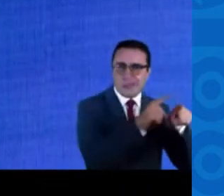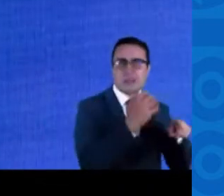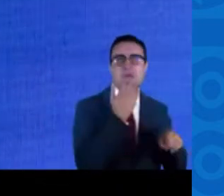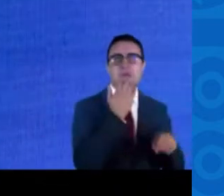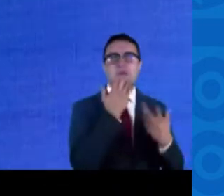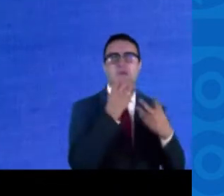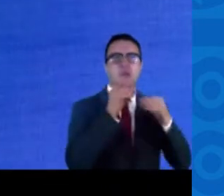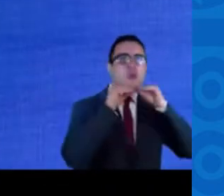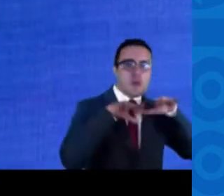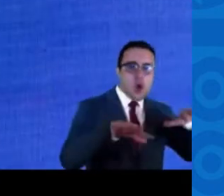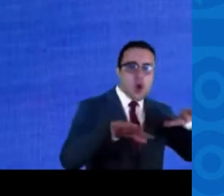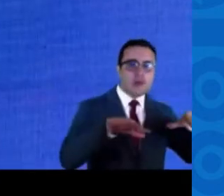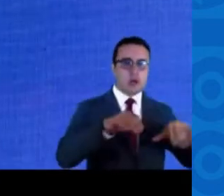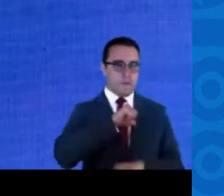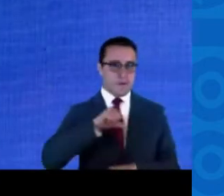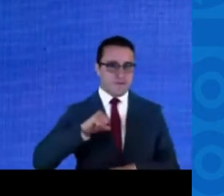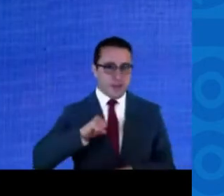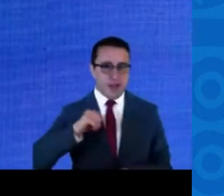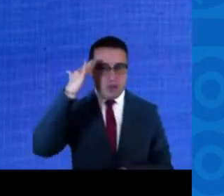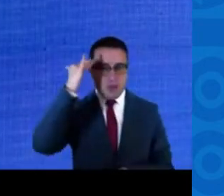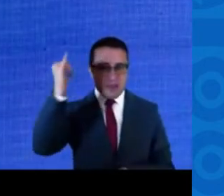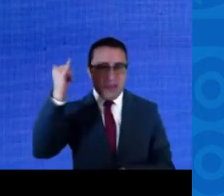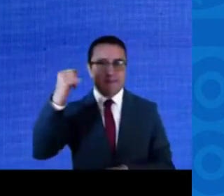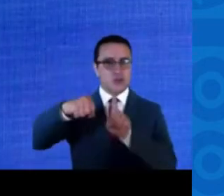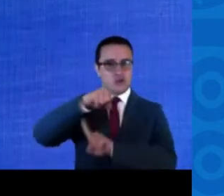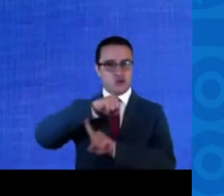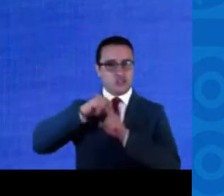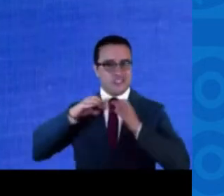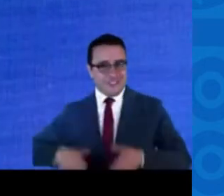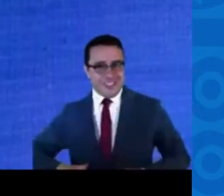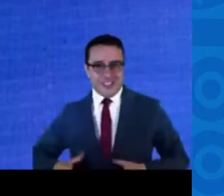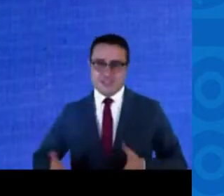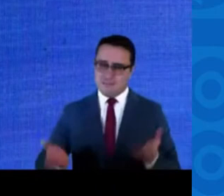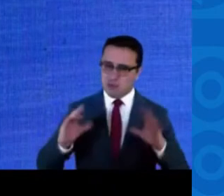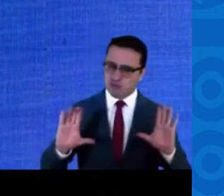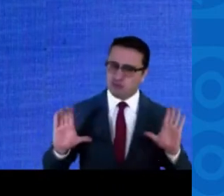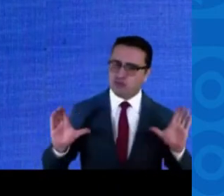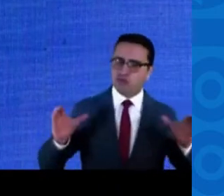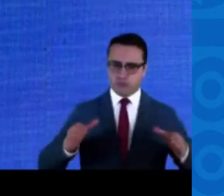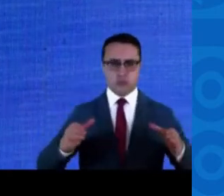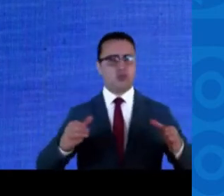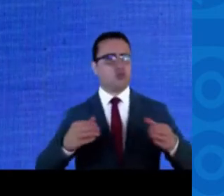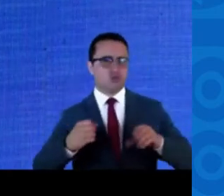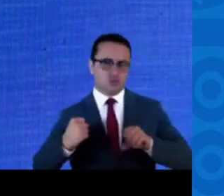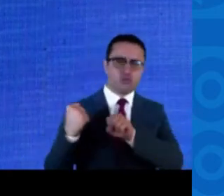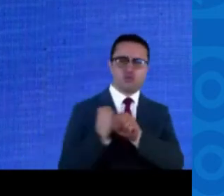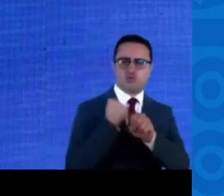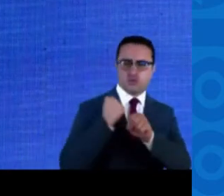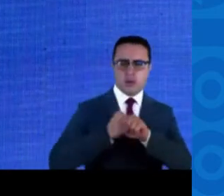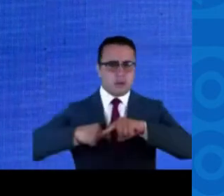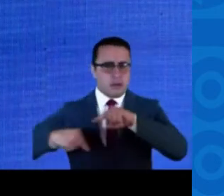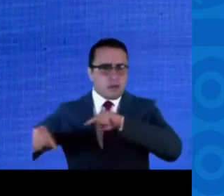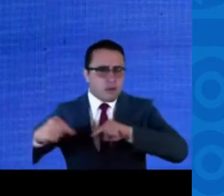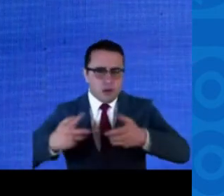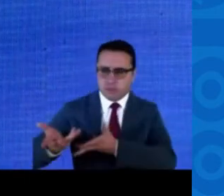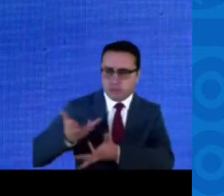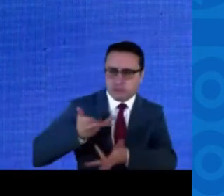that has involved many sectors in a very coordinated effort and collaborative